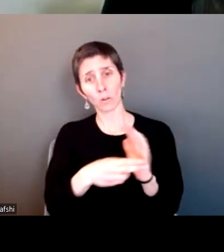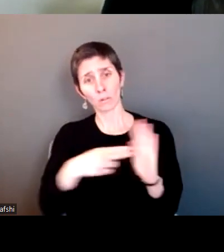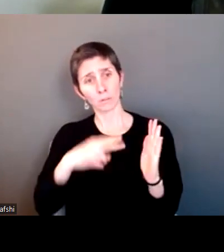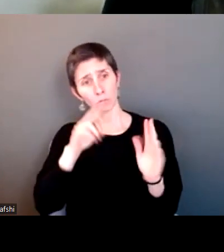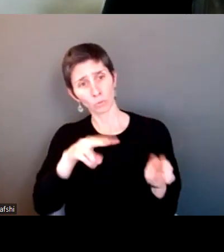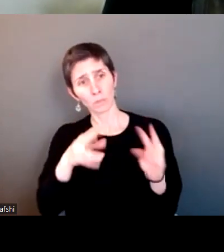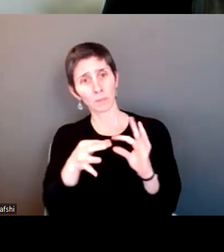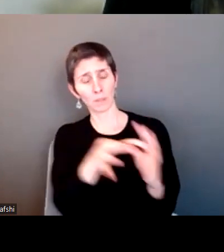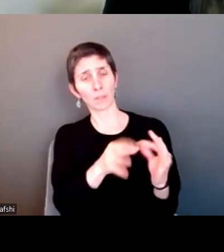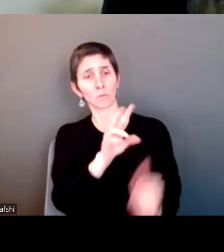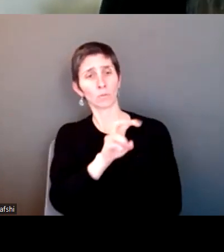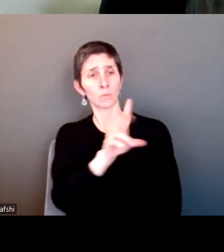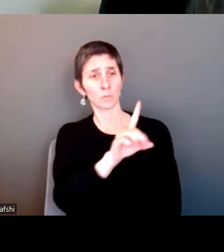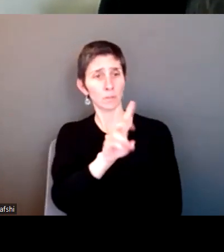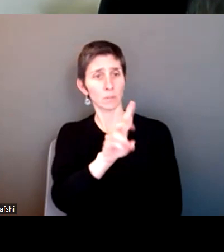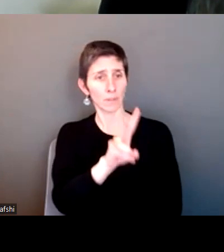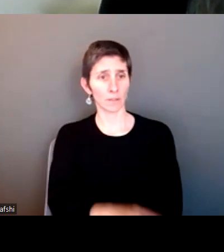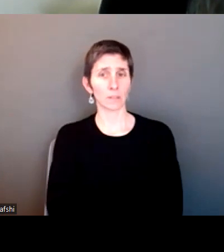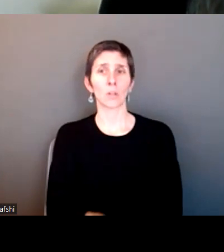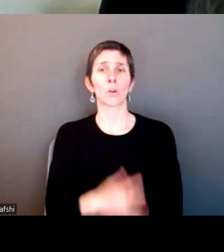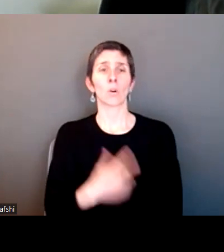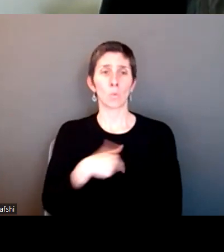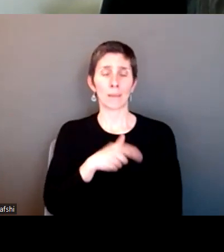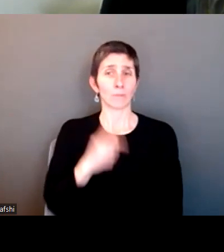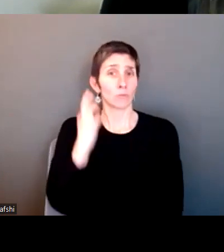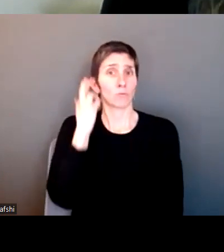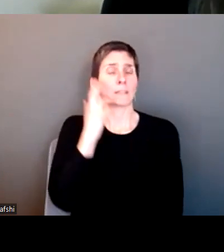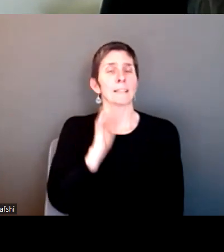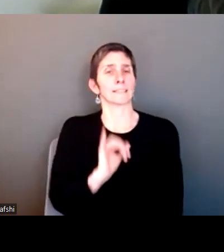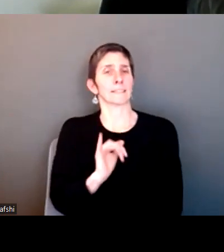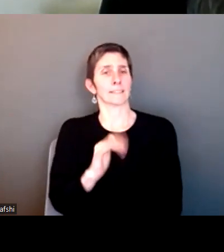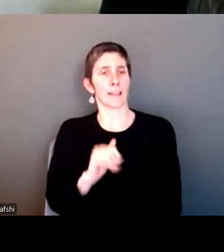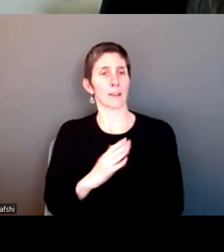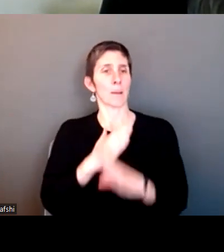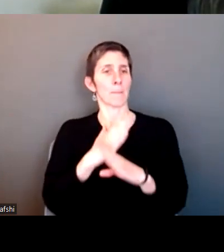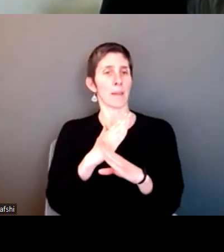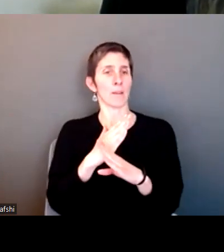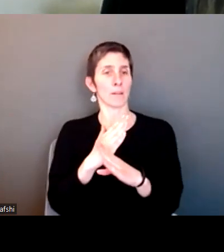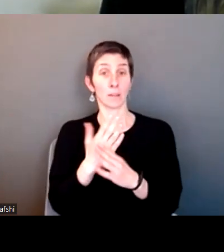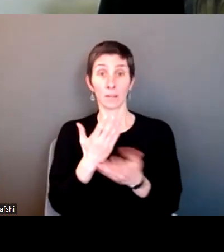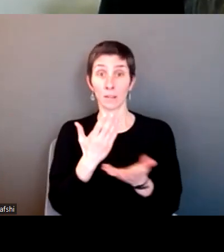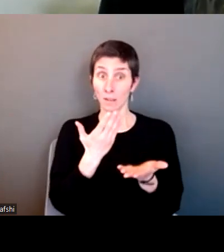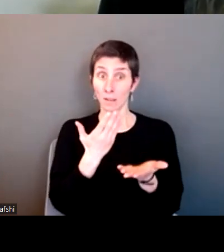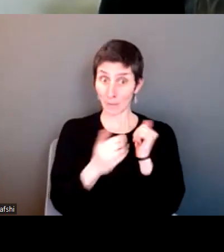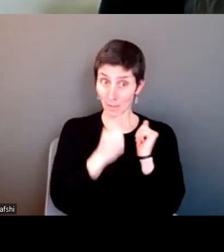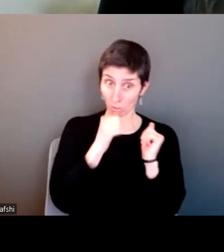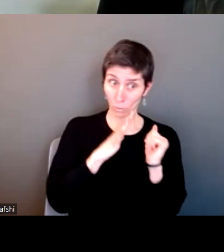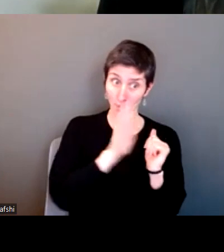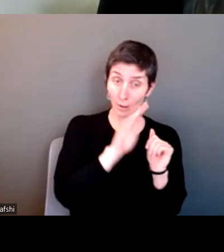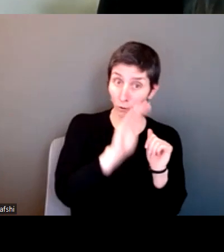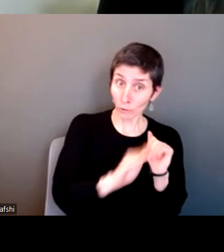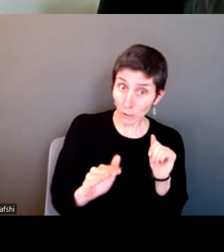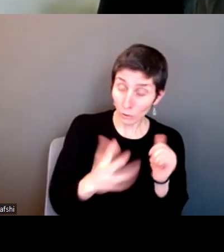intergenerational component of intimate partner violence, their children may not be safe either. So there's this assumption that there's